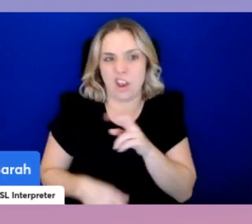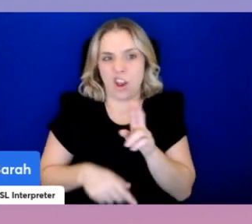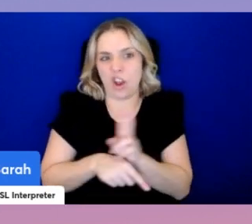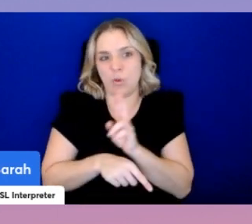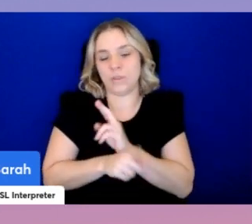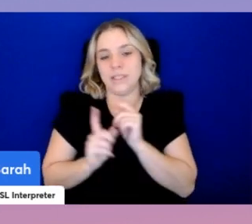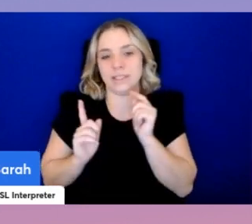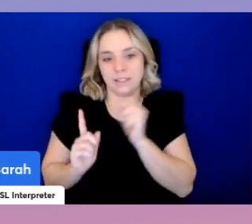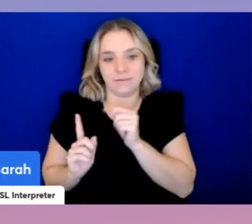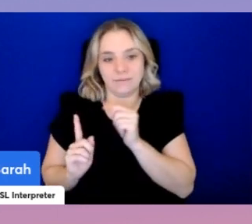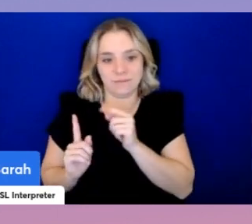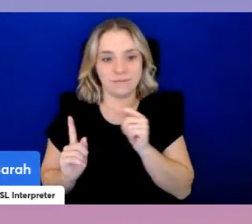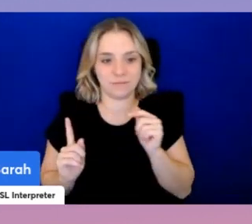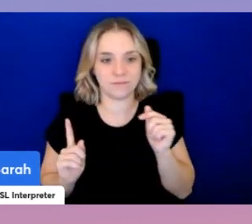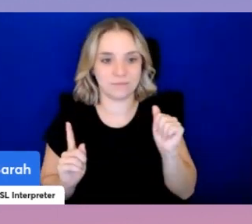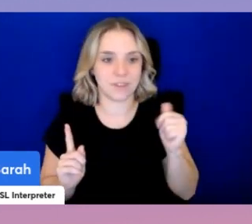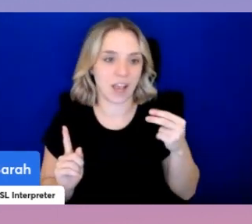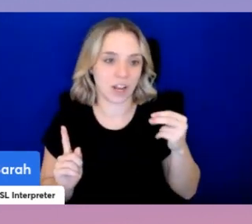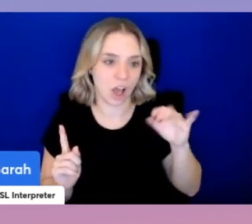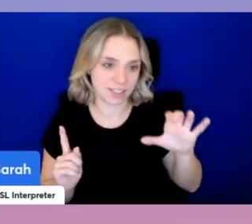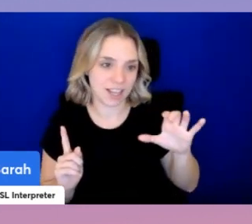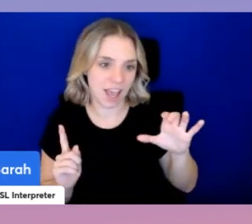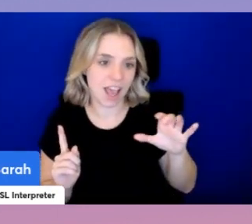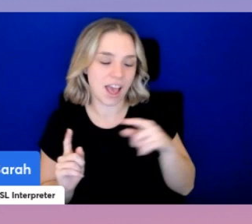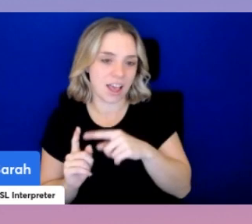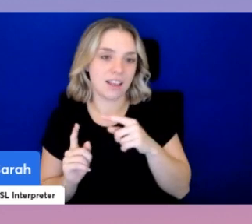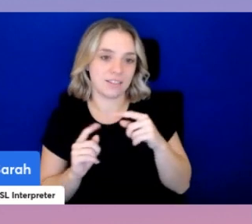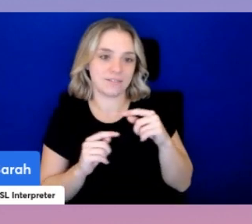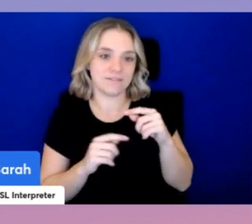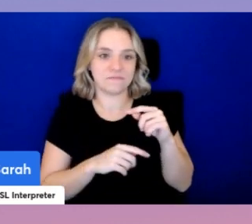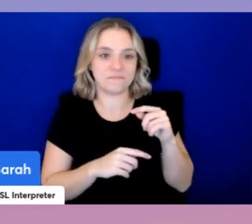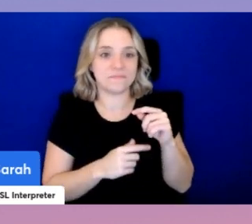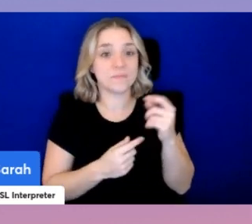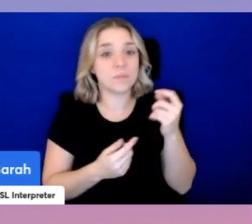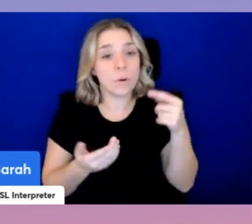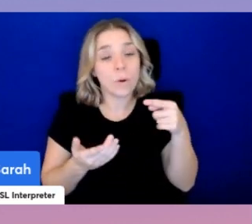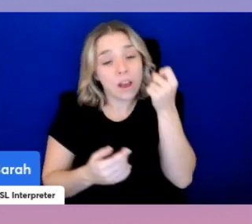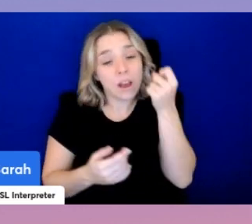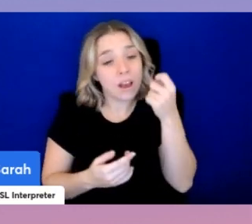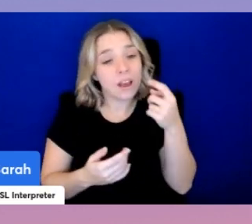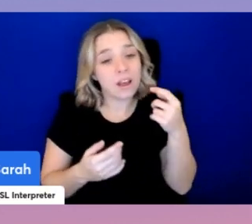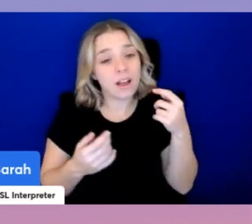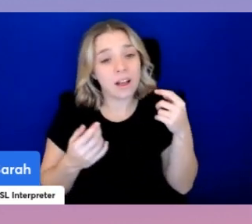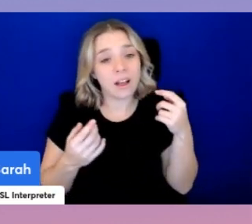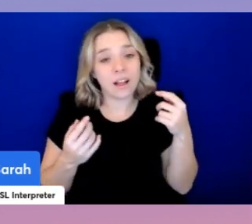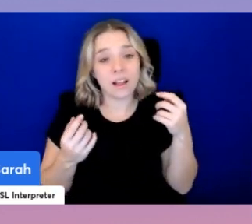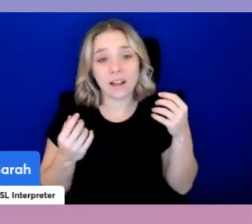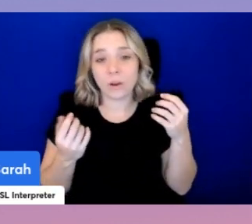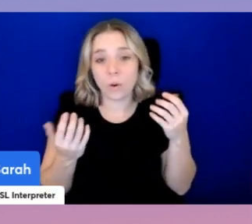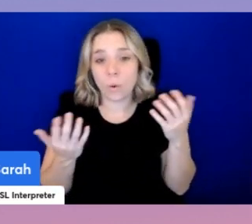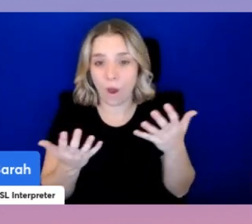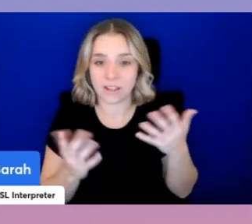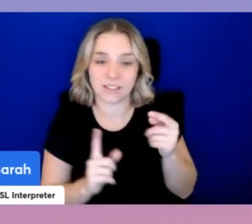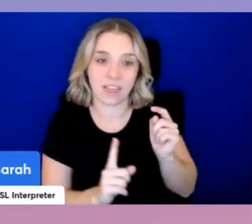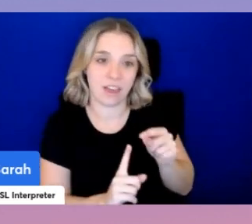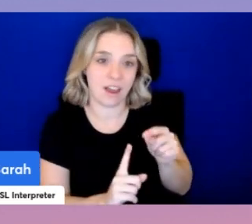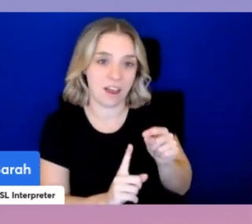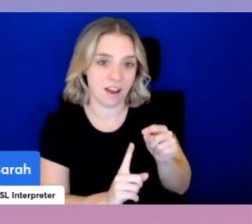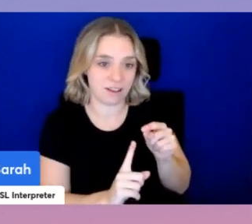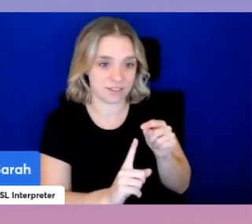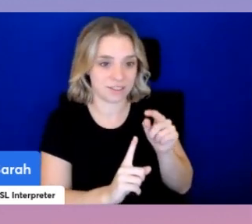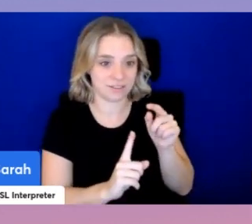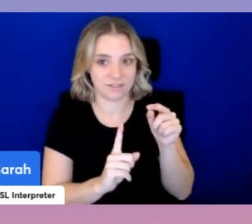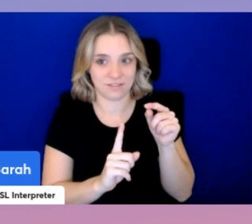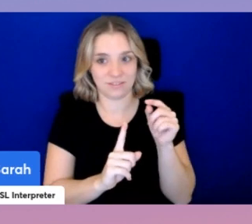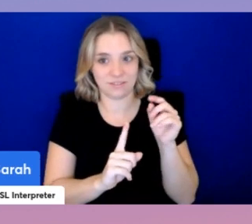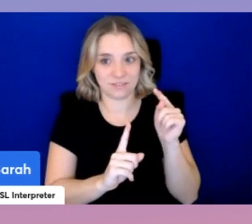of Hashicorp. So what is the Tao of Hashicorp? There is many Tao of Hashicorp, but our main principle,